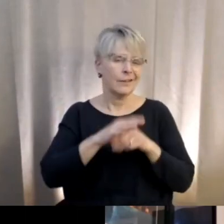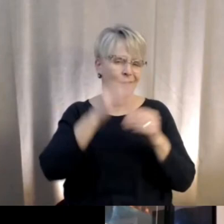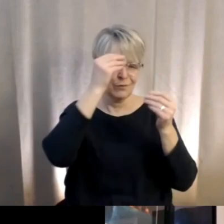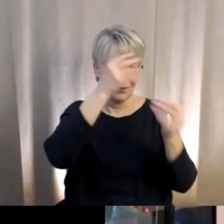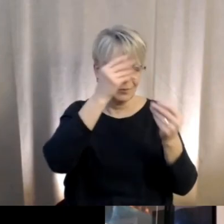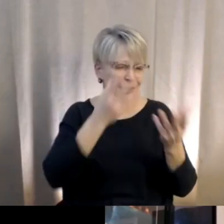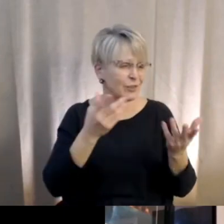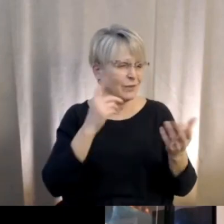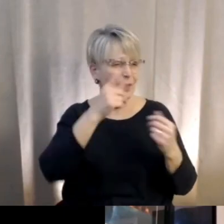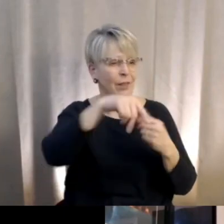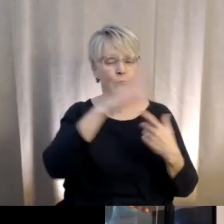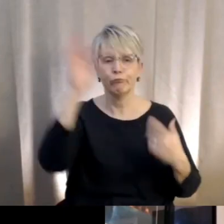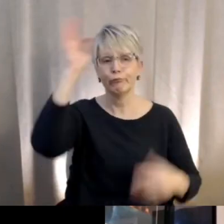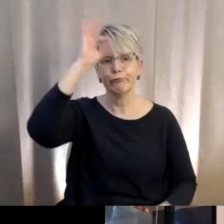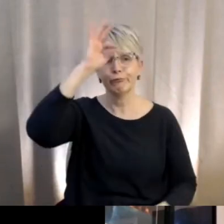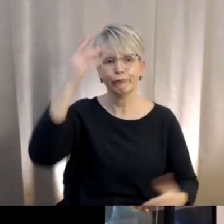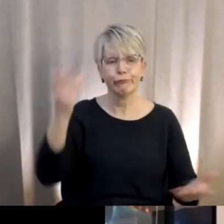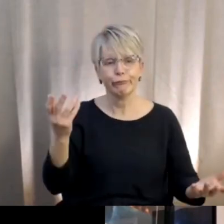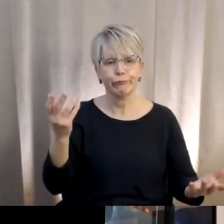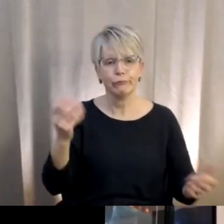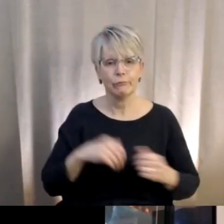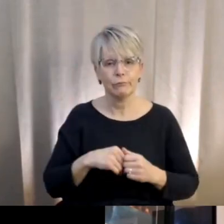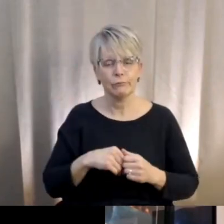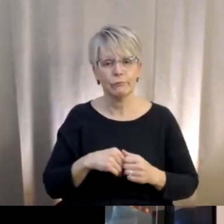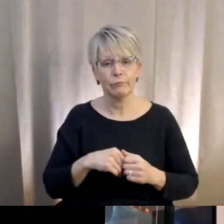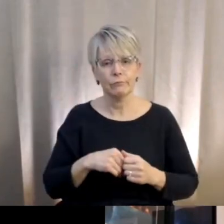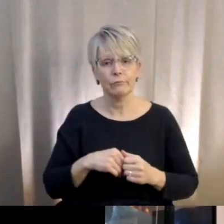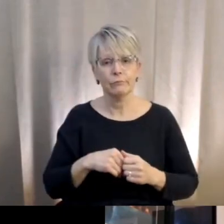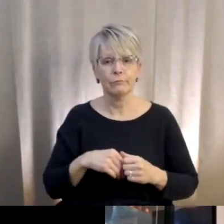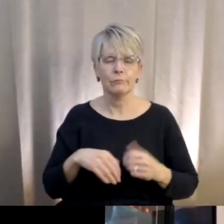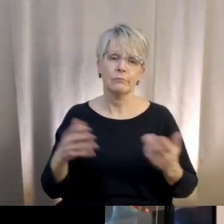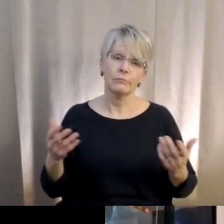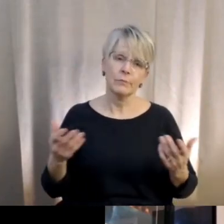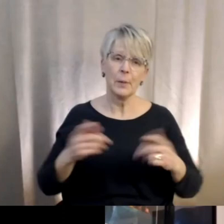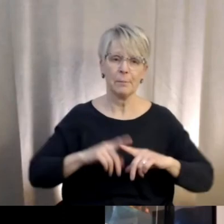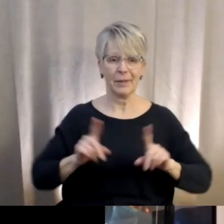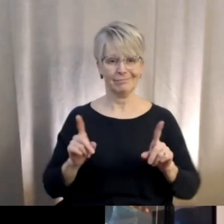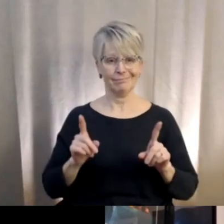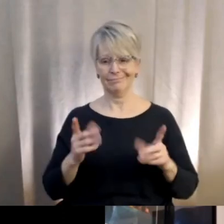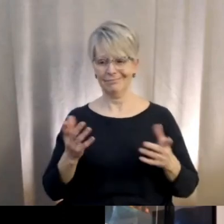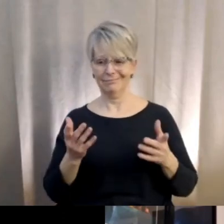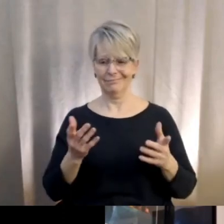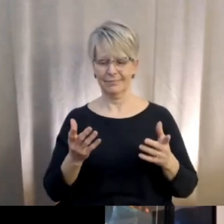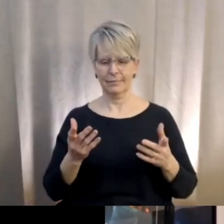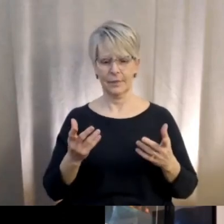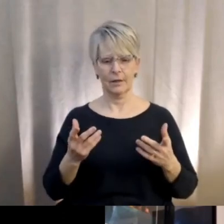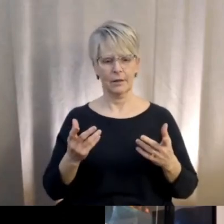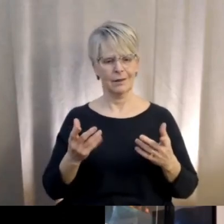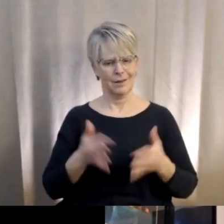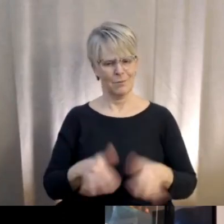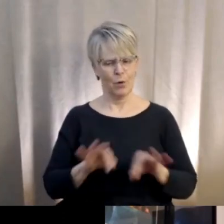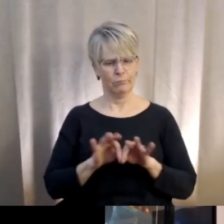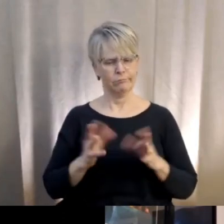general. But I think if, as far as just being accepting